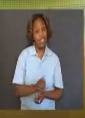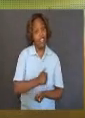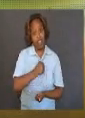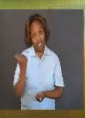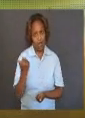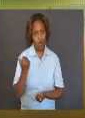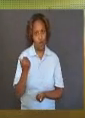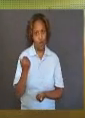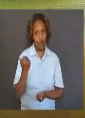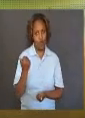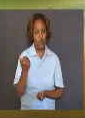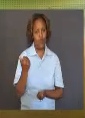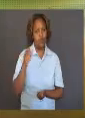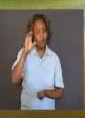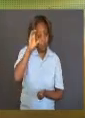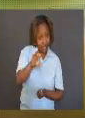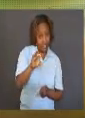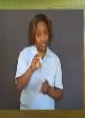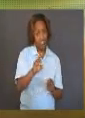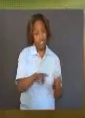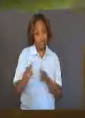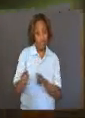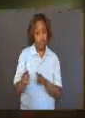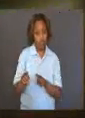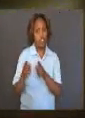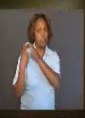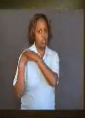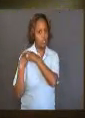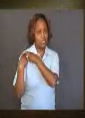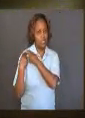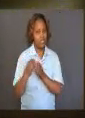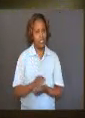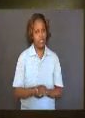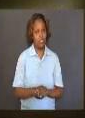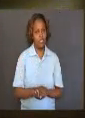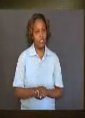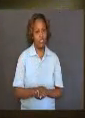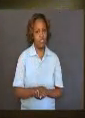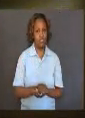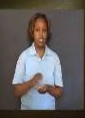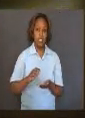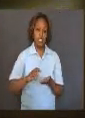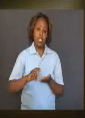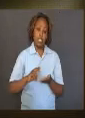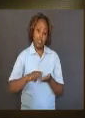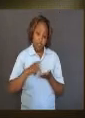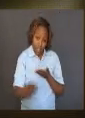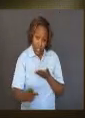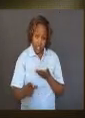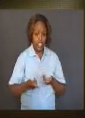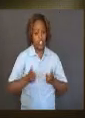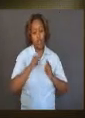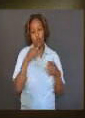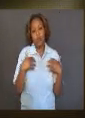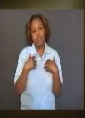Another burden of responsibility is the fear of failure.